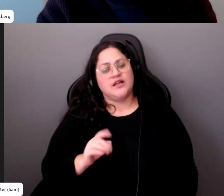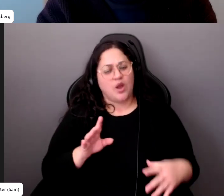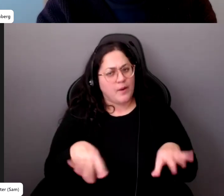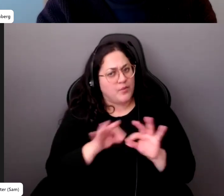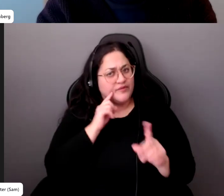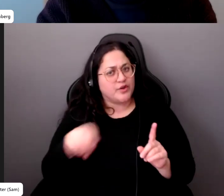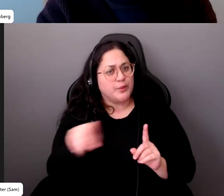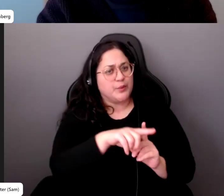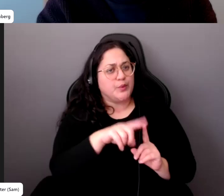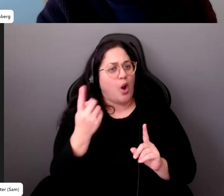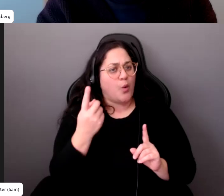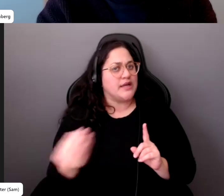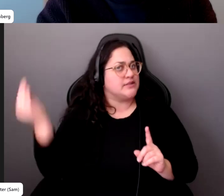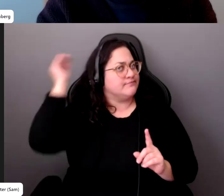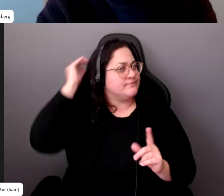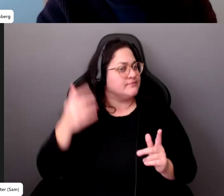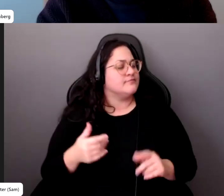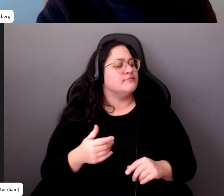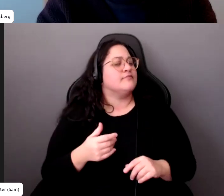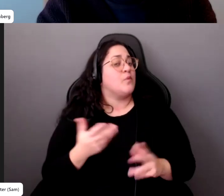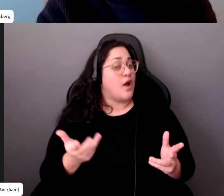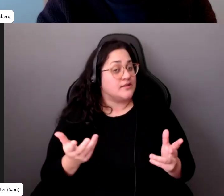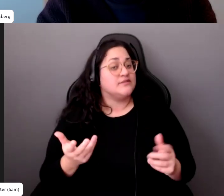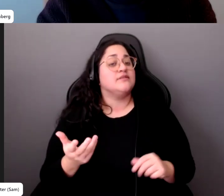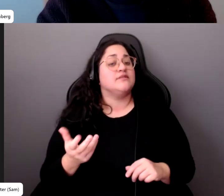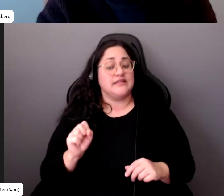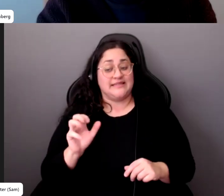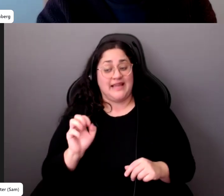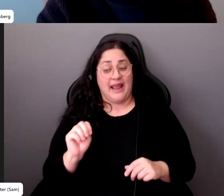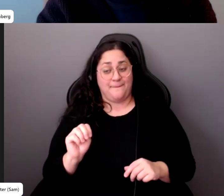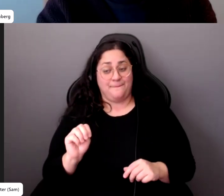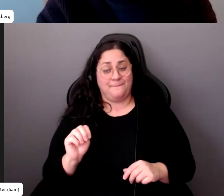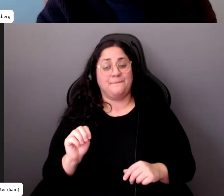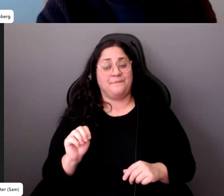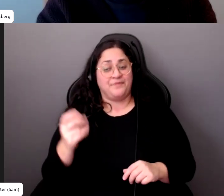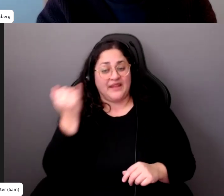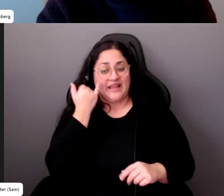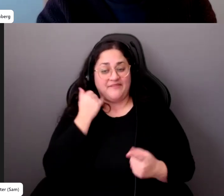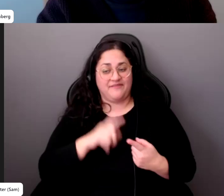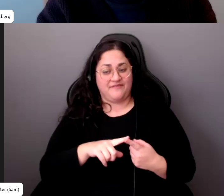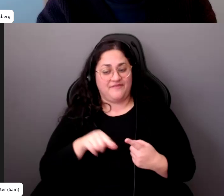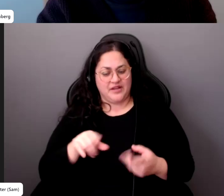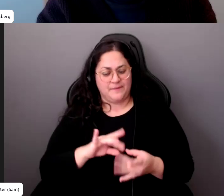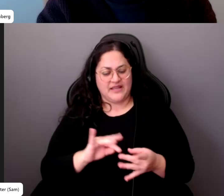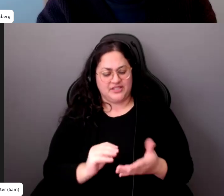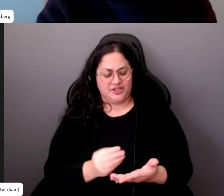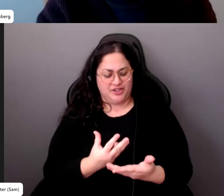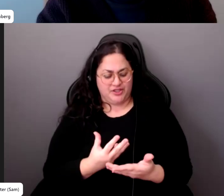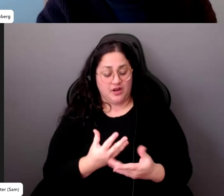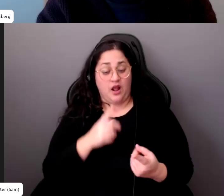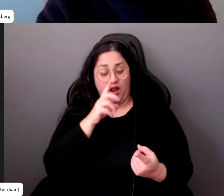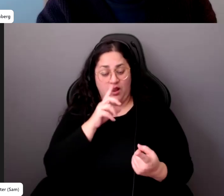mind. One is if it sounds really bad, if it sounds really urgent, or if it sounds really